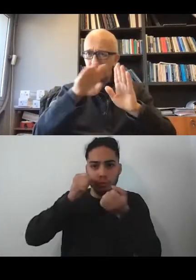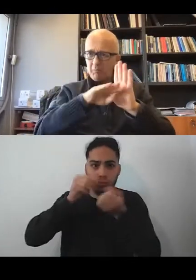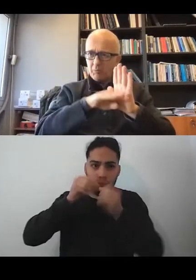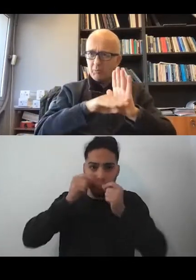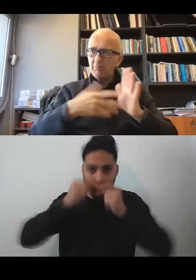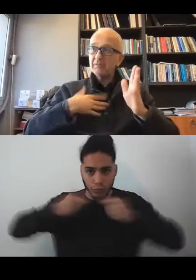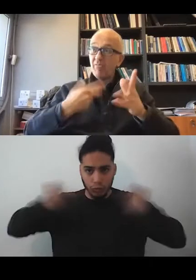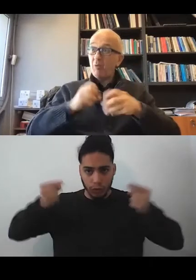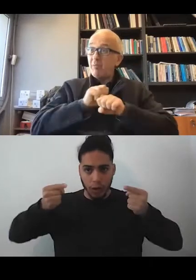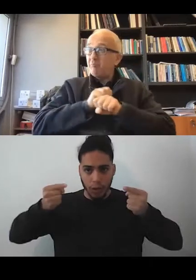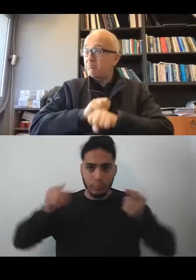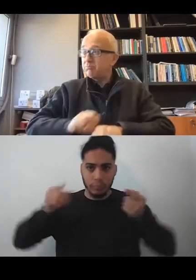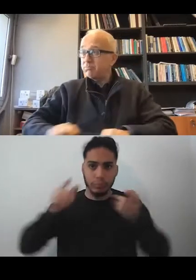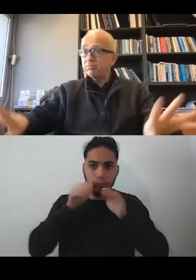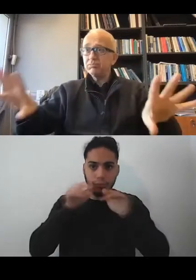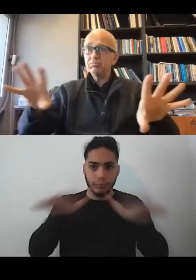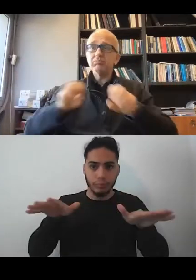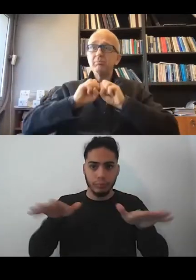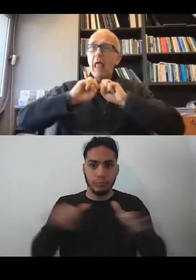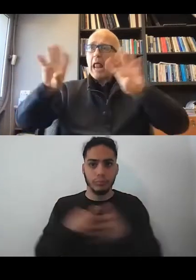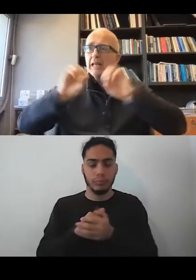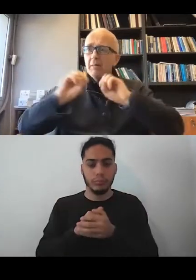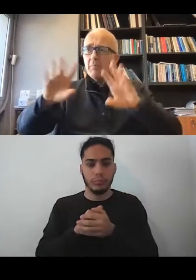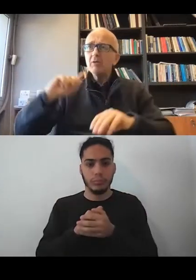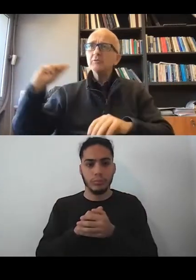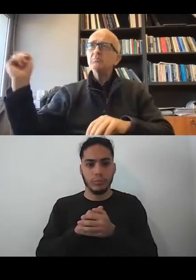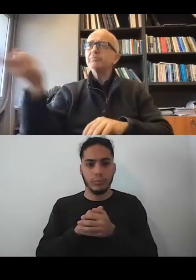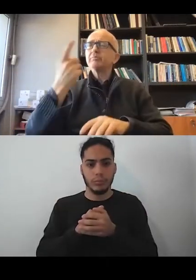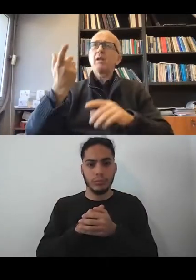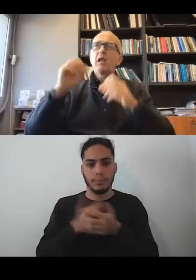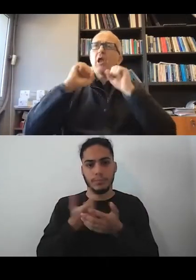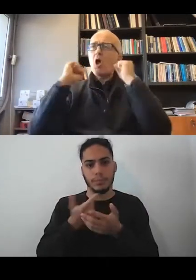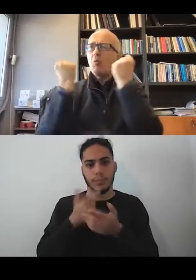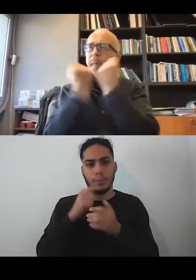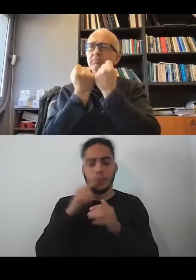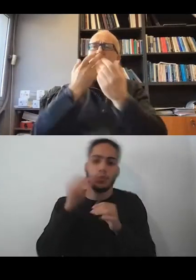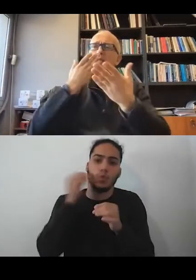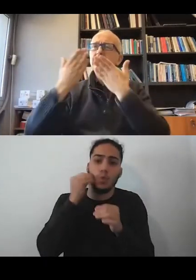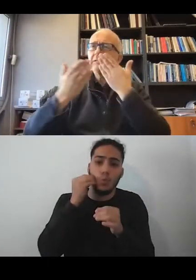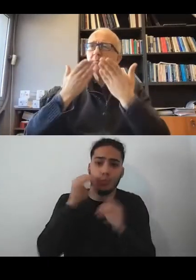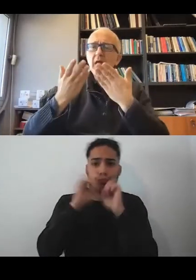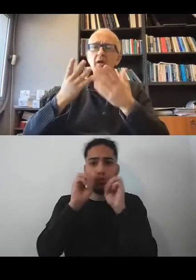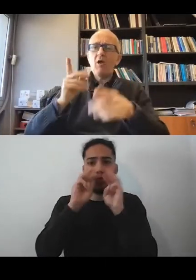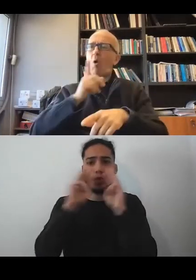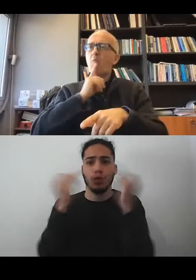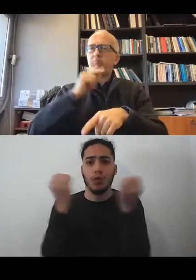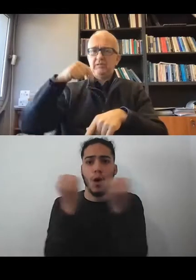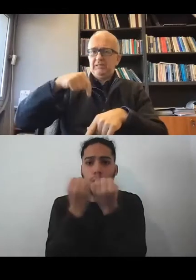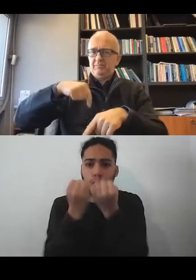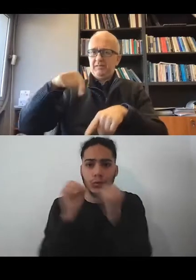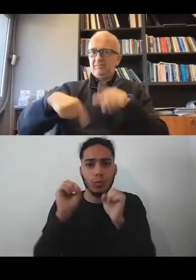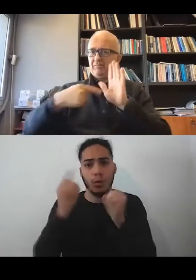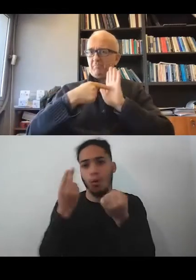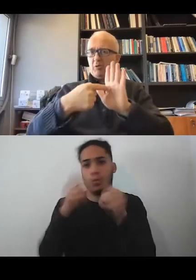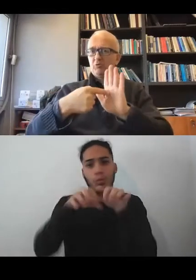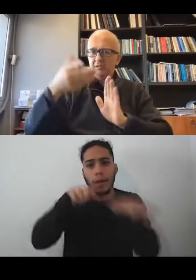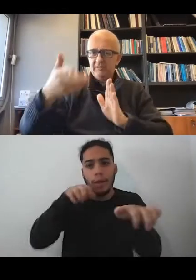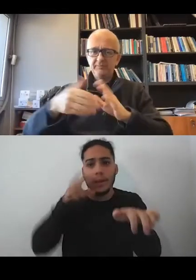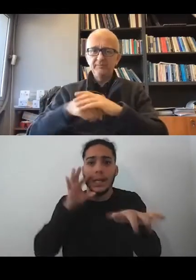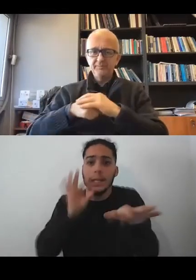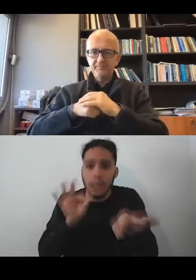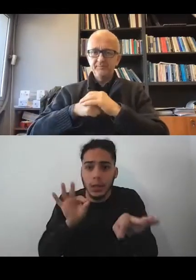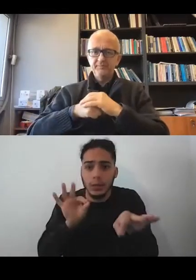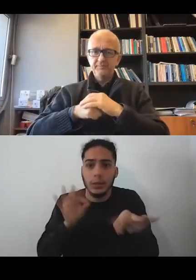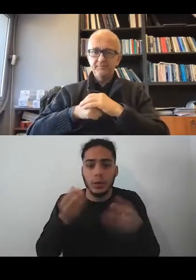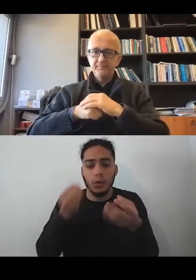of workshops or events like the one that we are organizing right